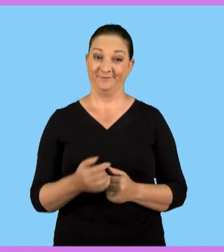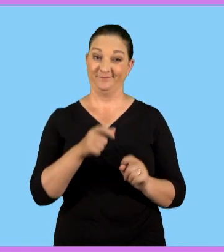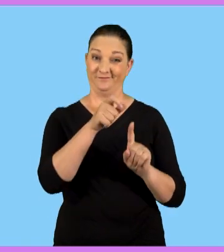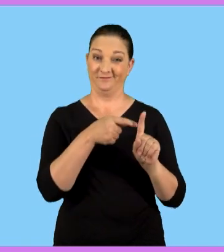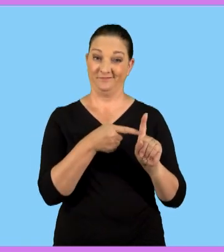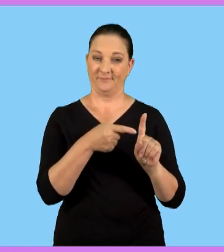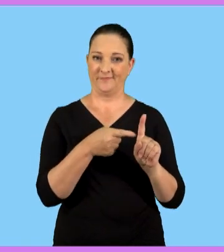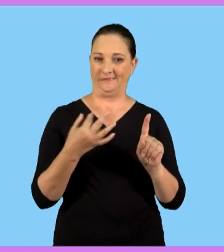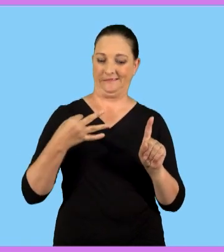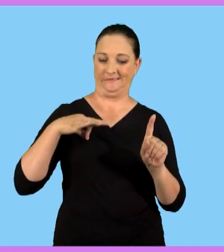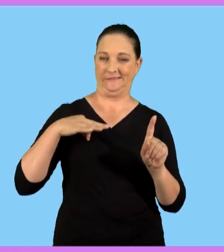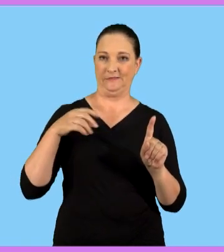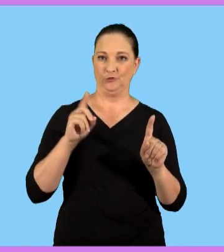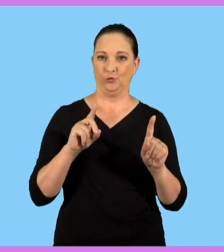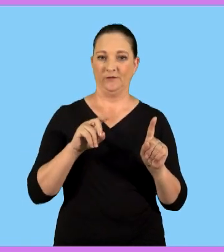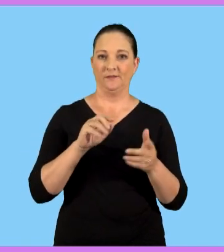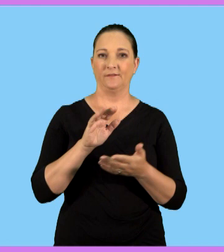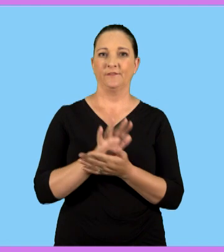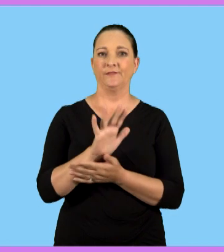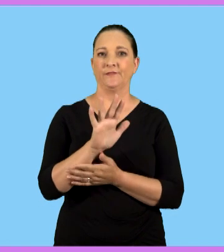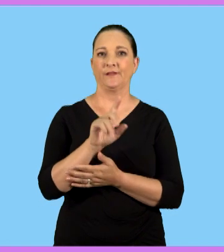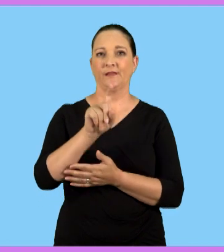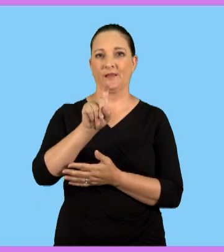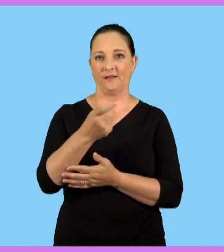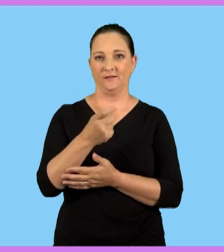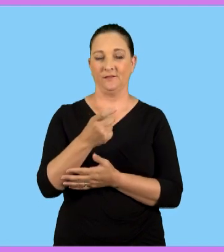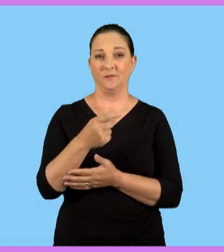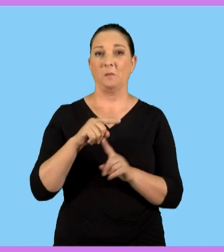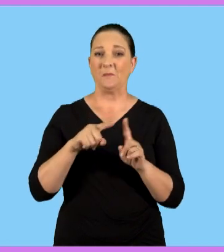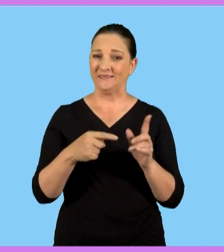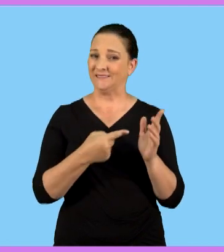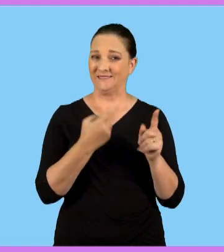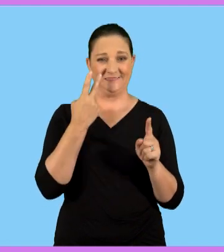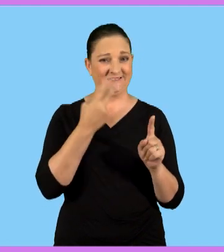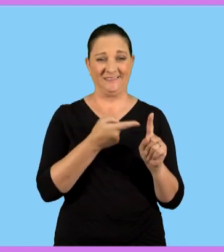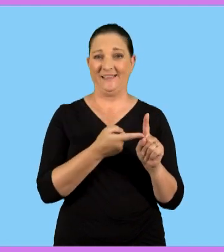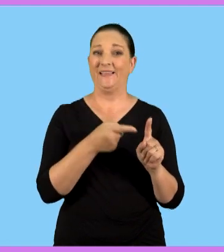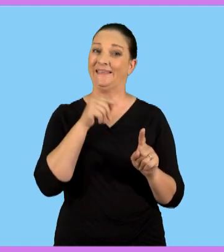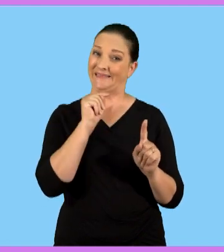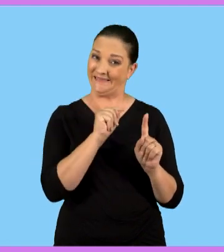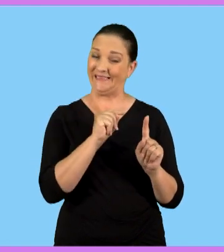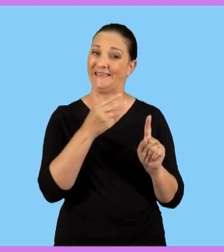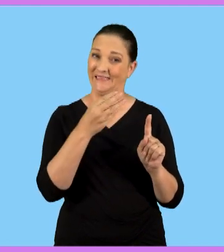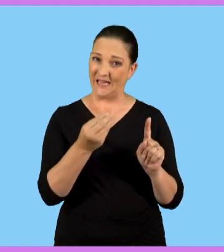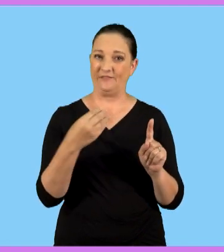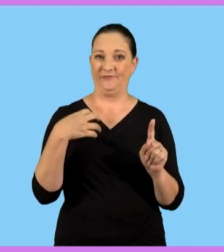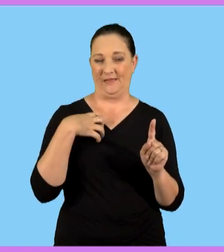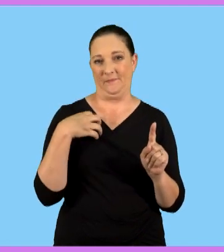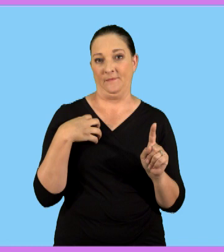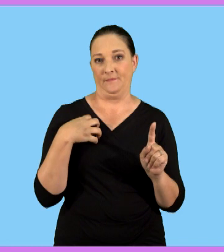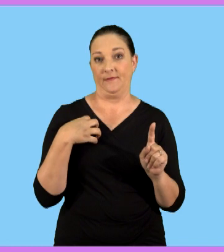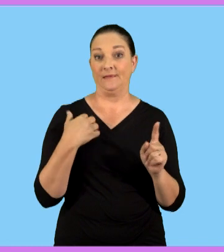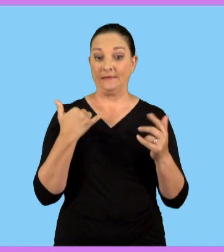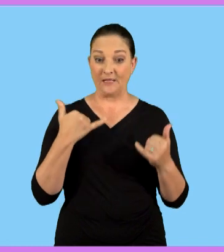If Bill has an income of 15,000 Rand, show that he is in debt. So in a situation like that, I have the list